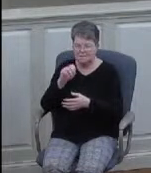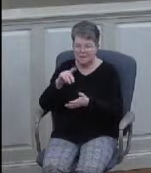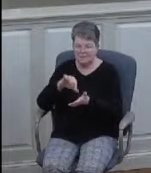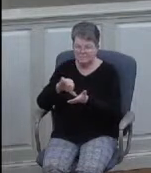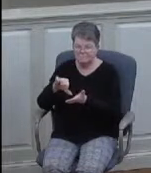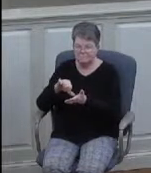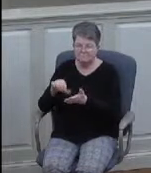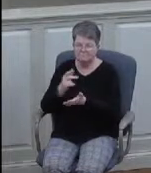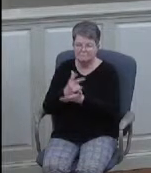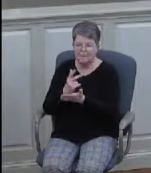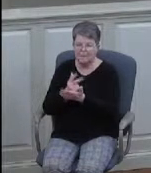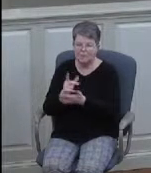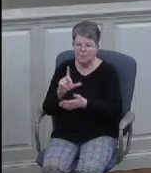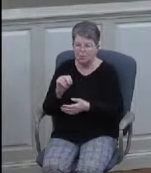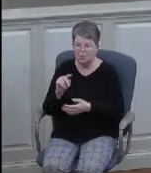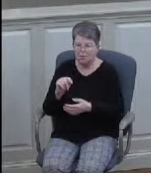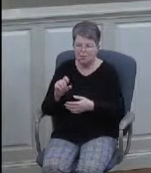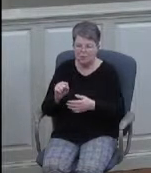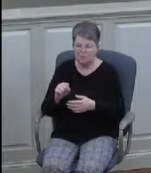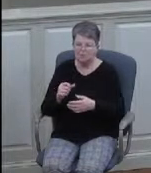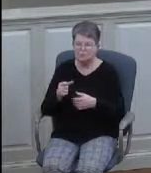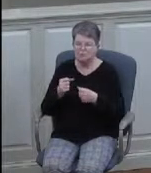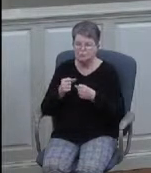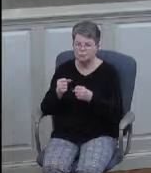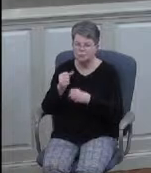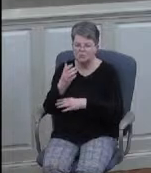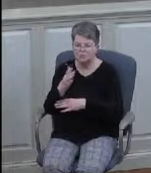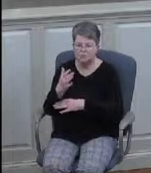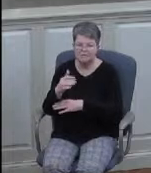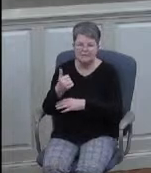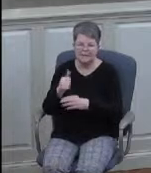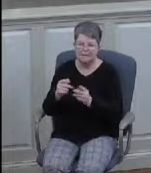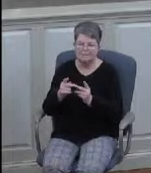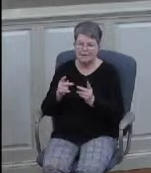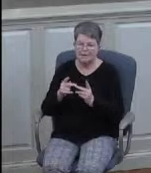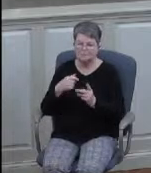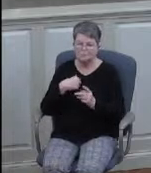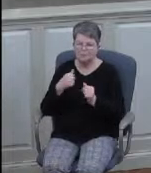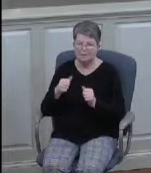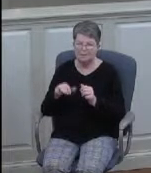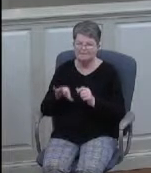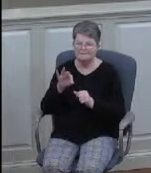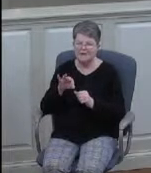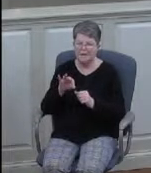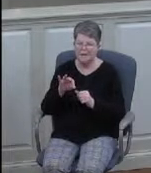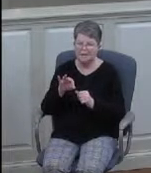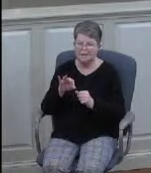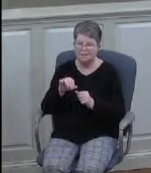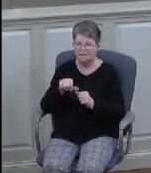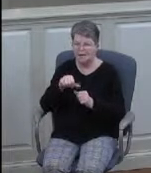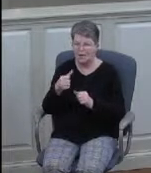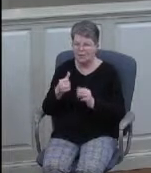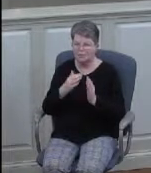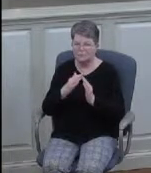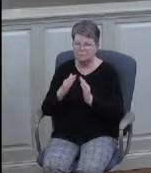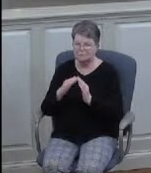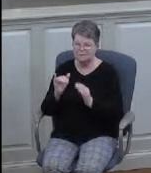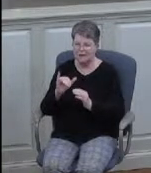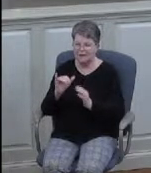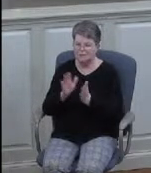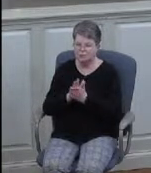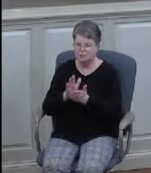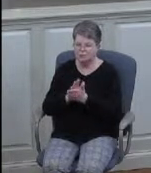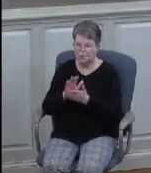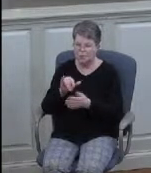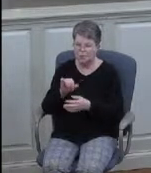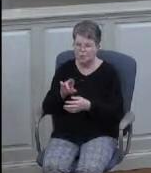some street trees, and any place that we can find other cities, you know, like schoolyards and things like that,